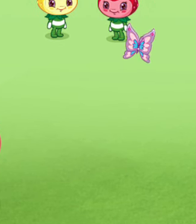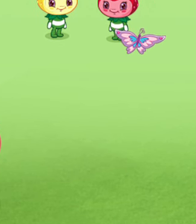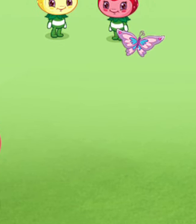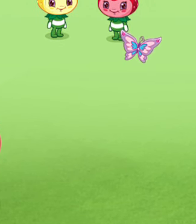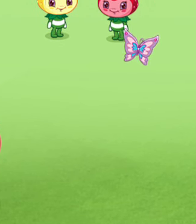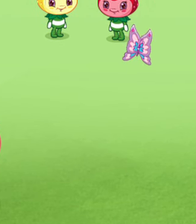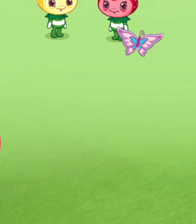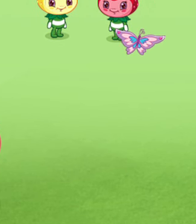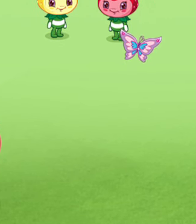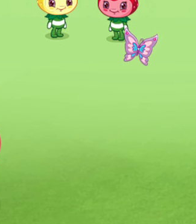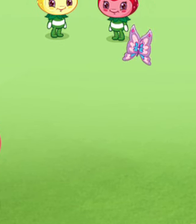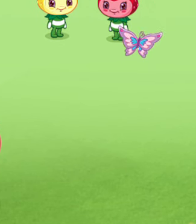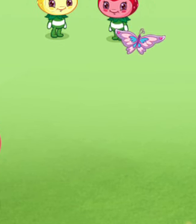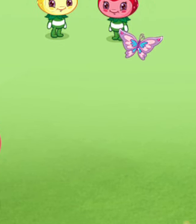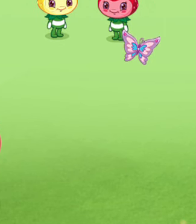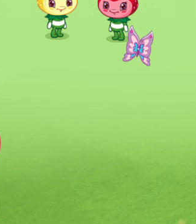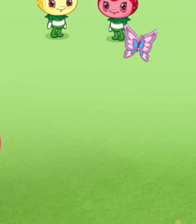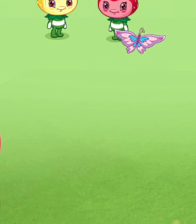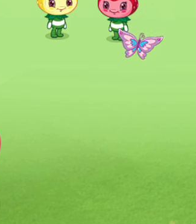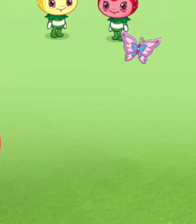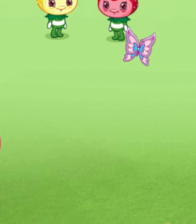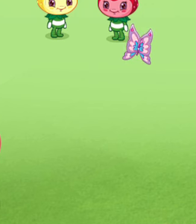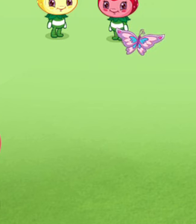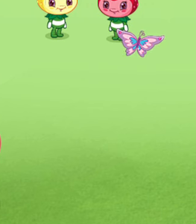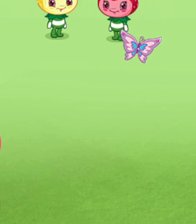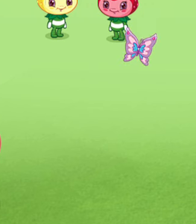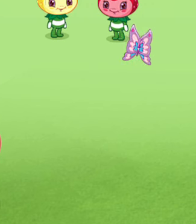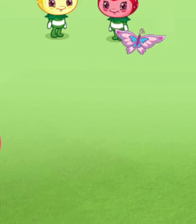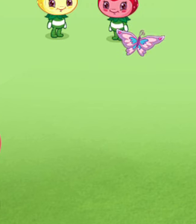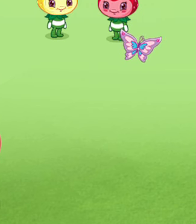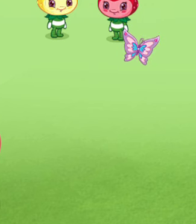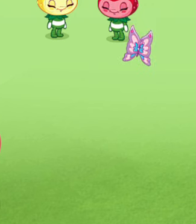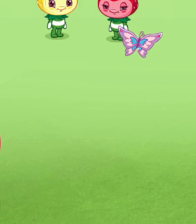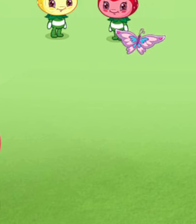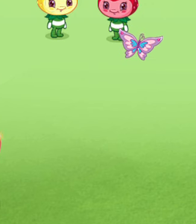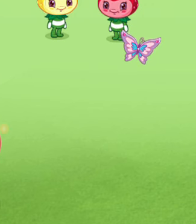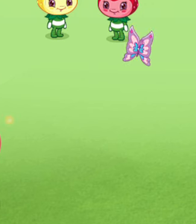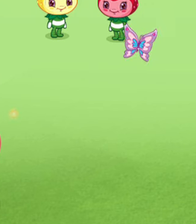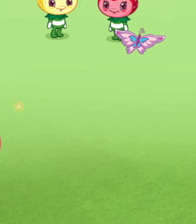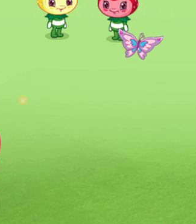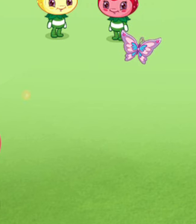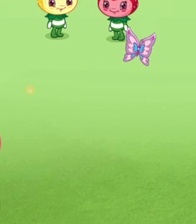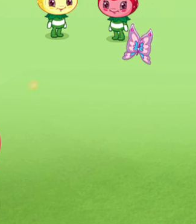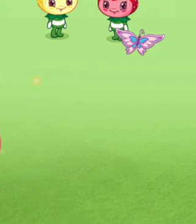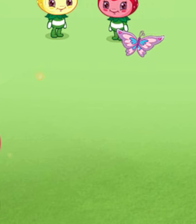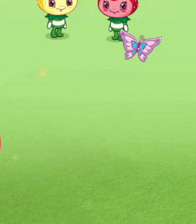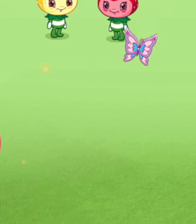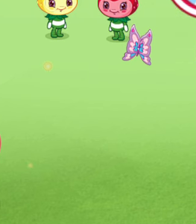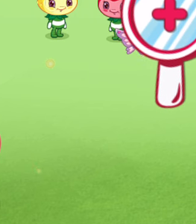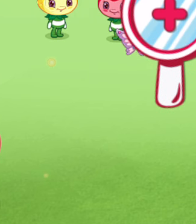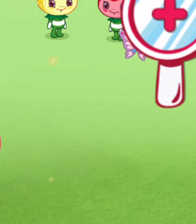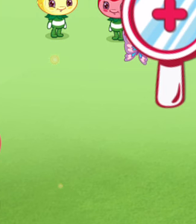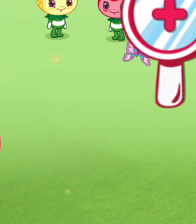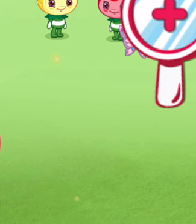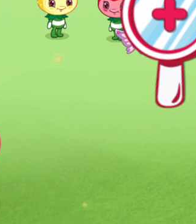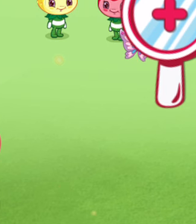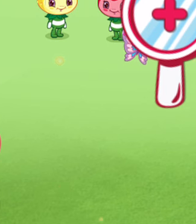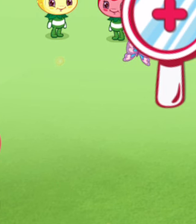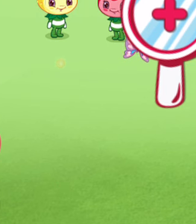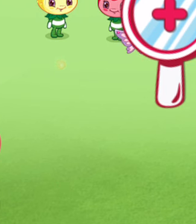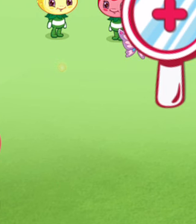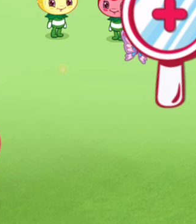Look above my head. This is a wish. I wish we had some great music to get this party started. Draw a path from